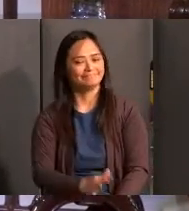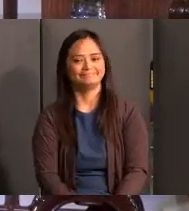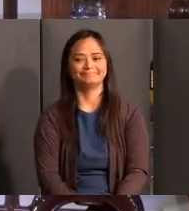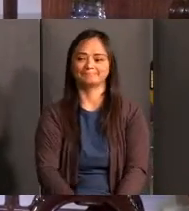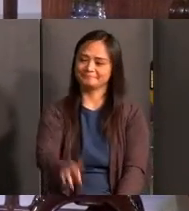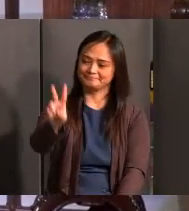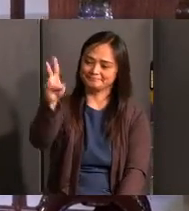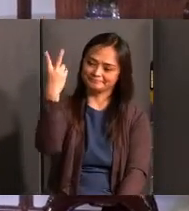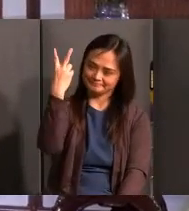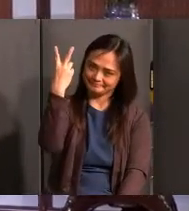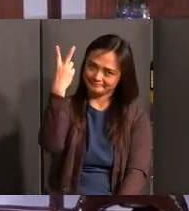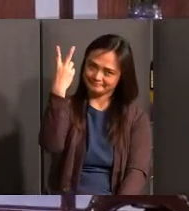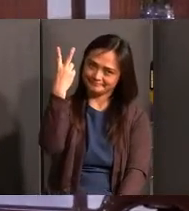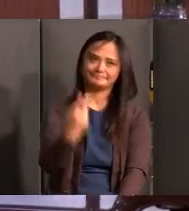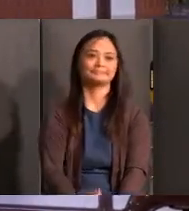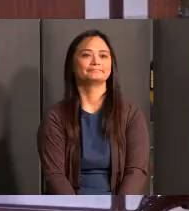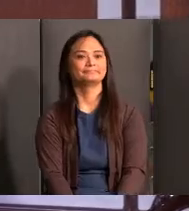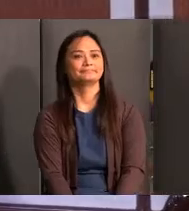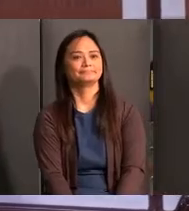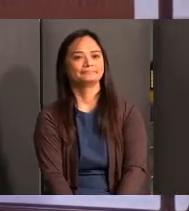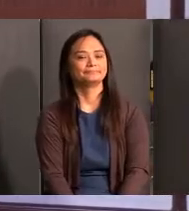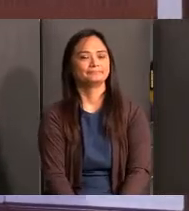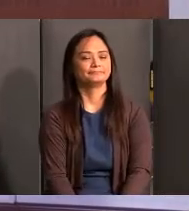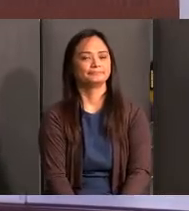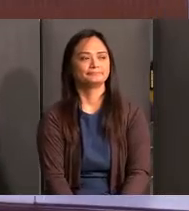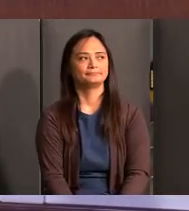Secondly, ano sinasabi?